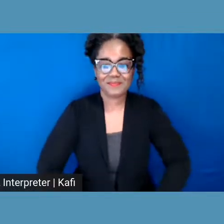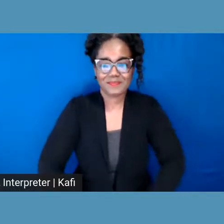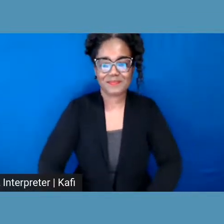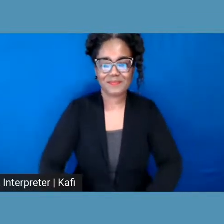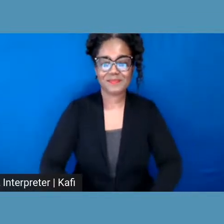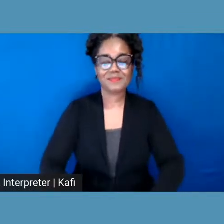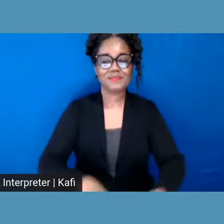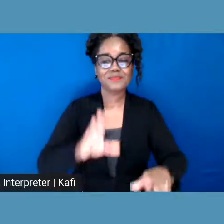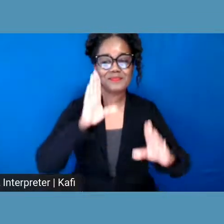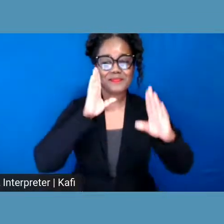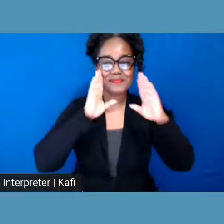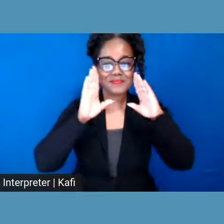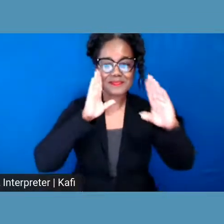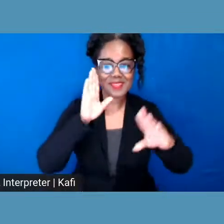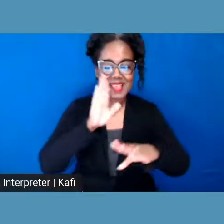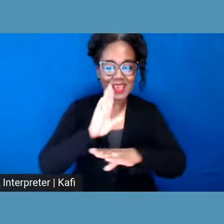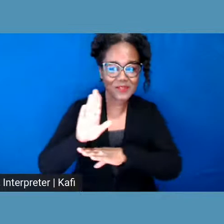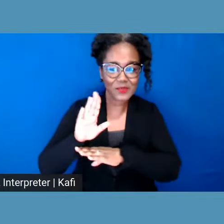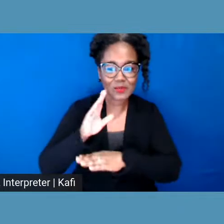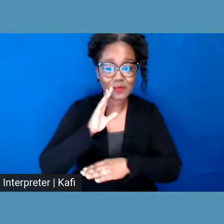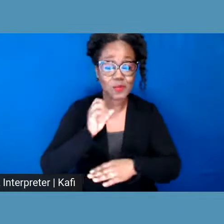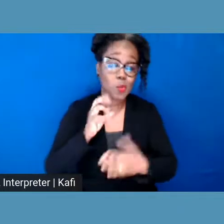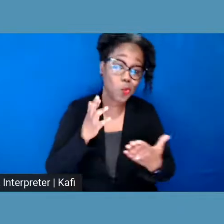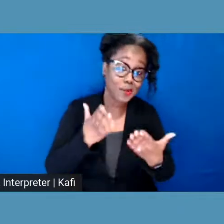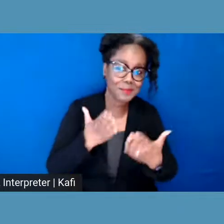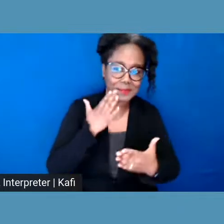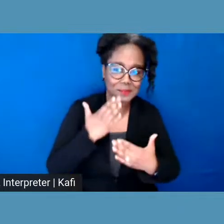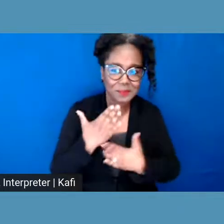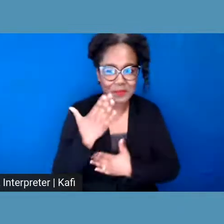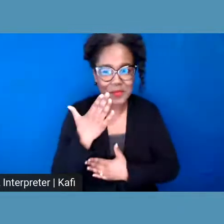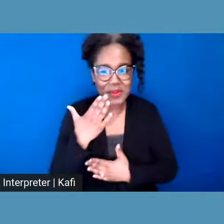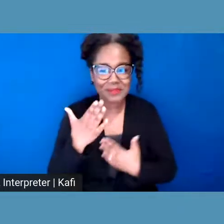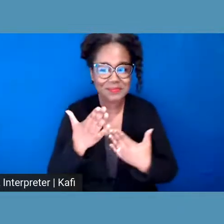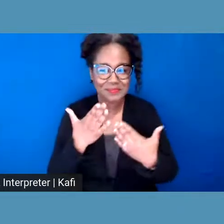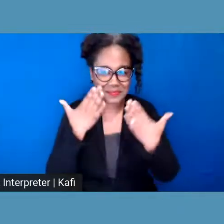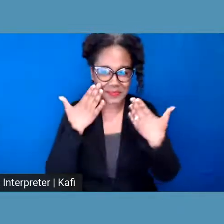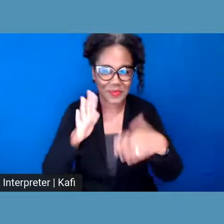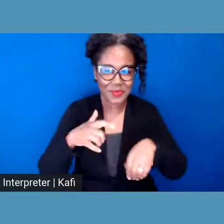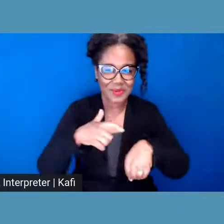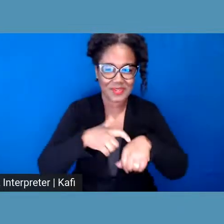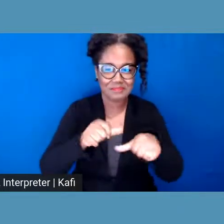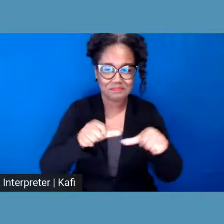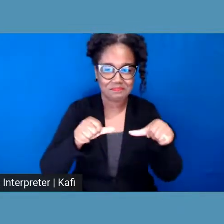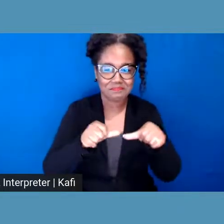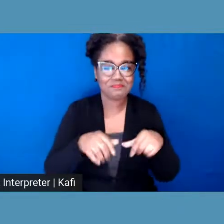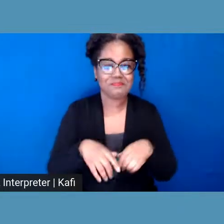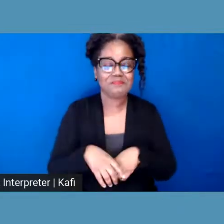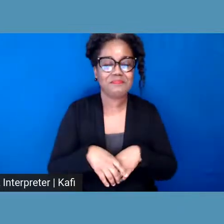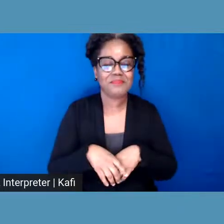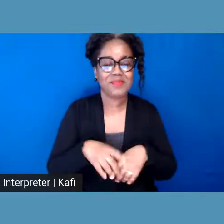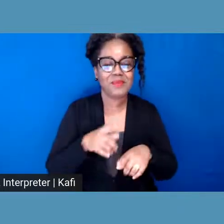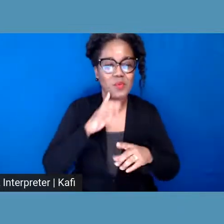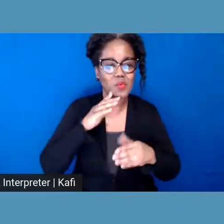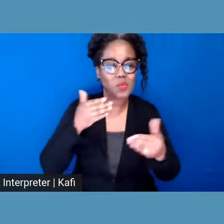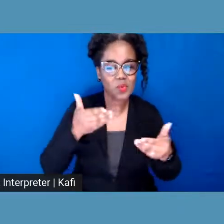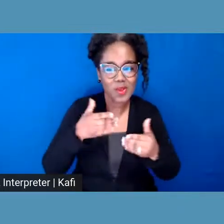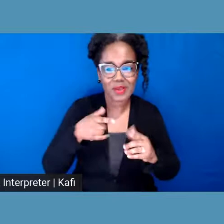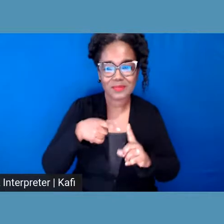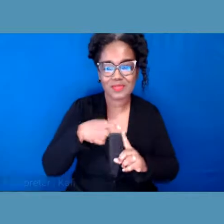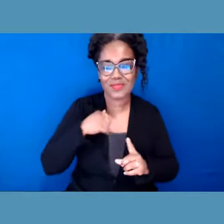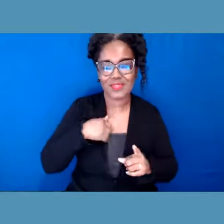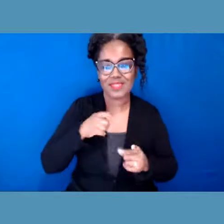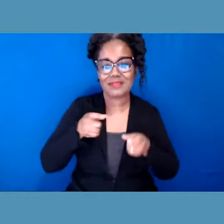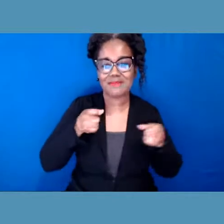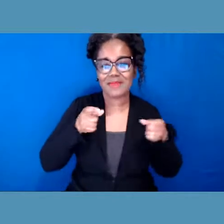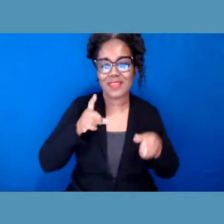Good afternoon, or good morning, wherever you are. Welcome to the introductory session of our Managing Digitization